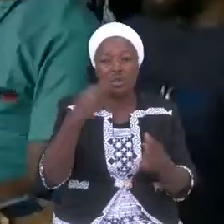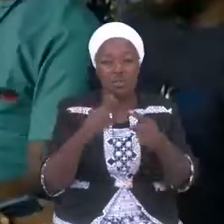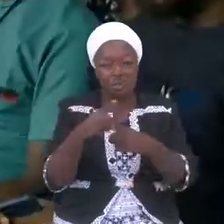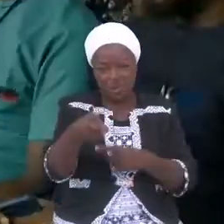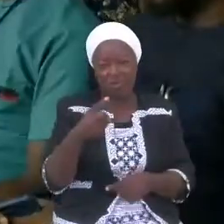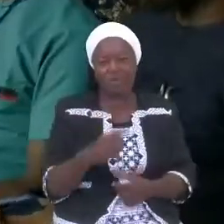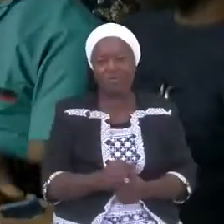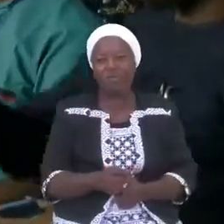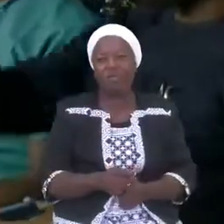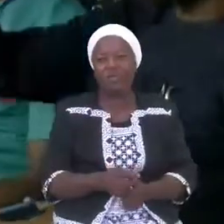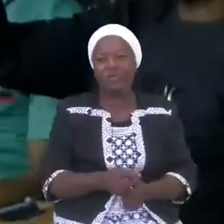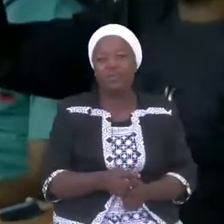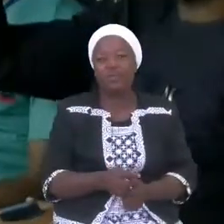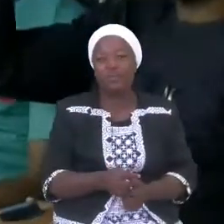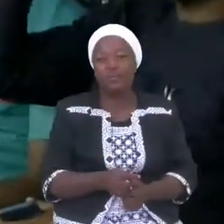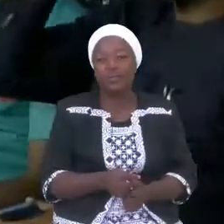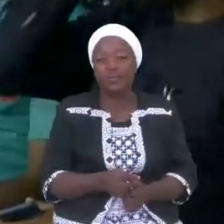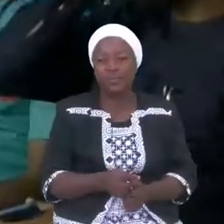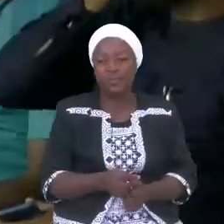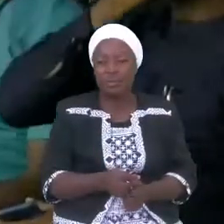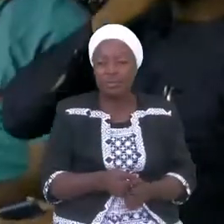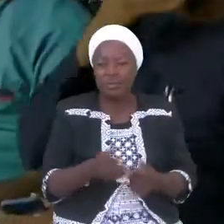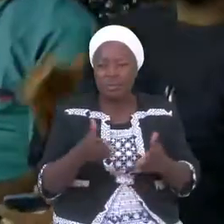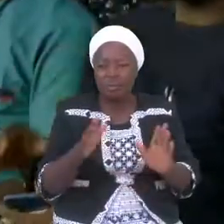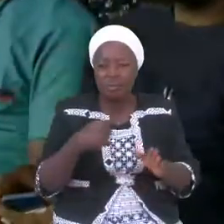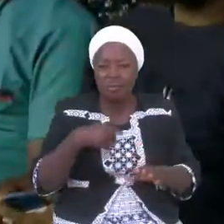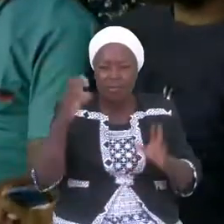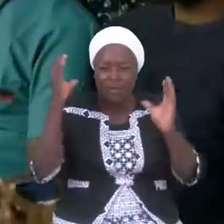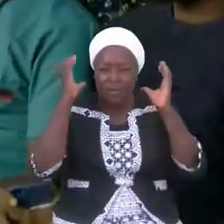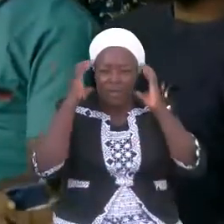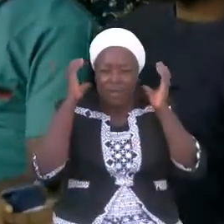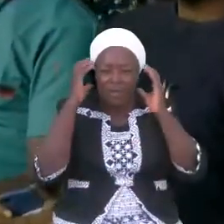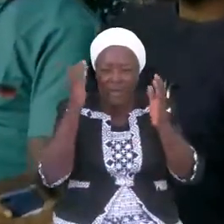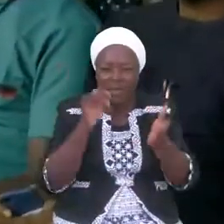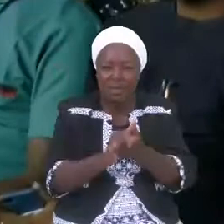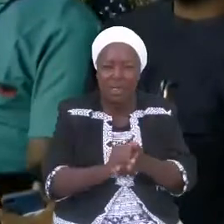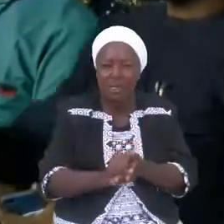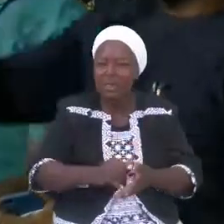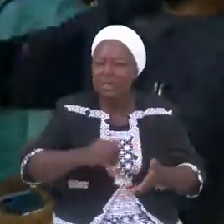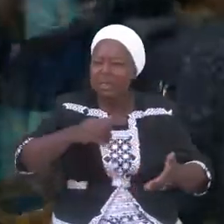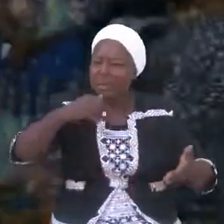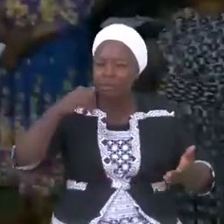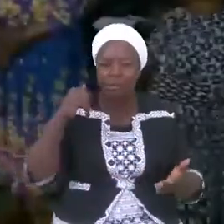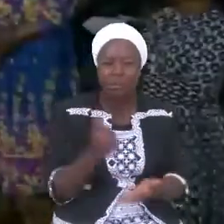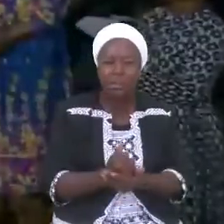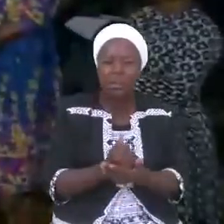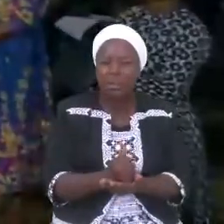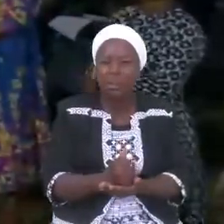you. Amen. Let me hear a global amen. Amen.